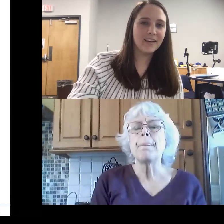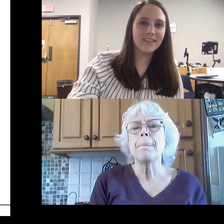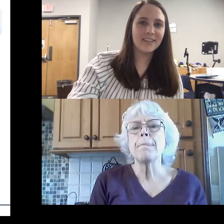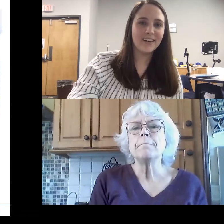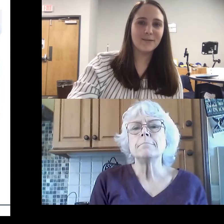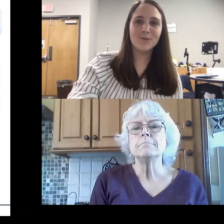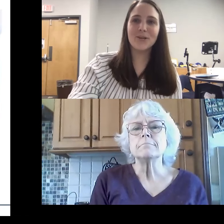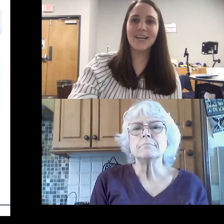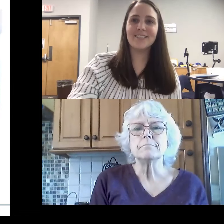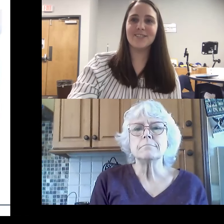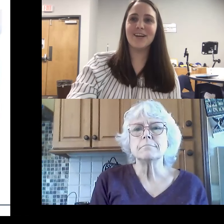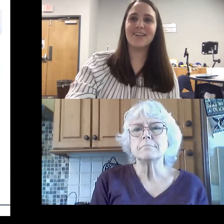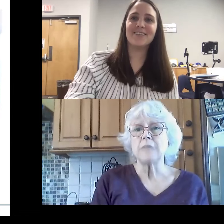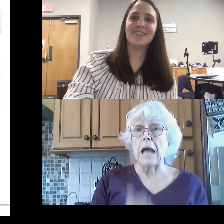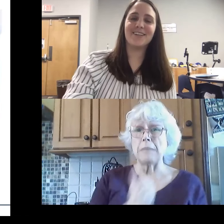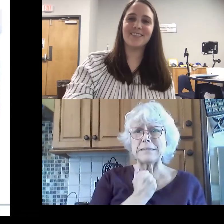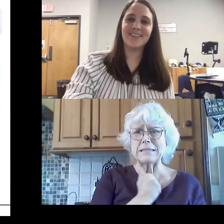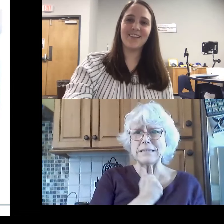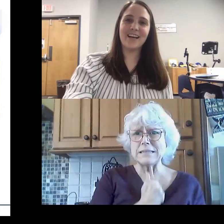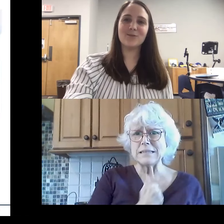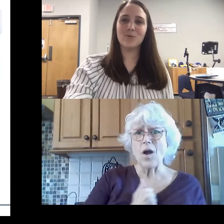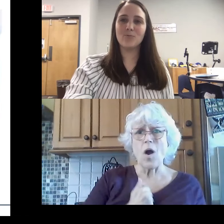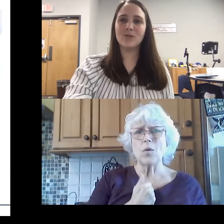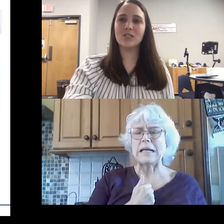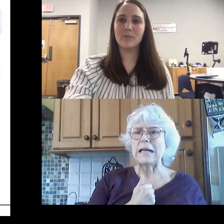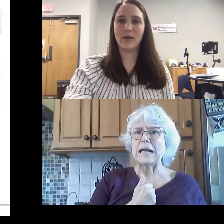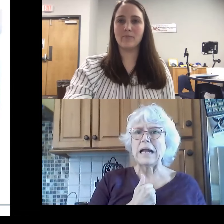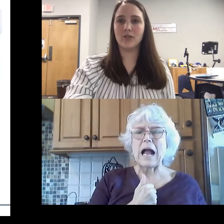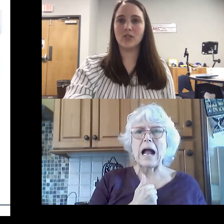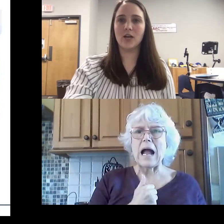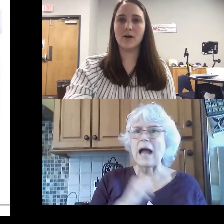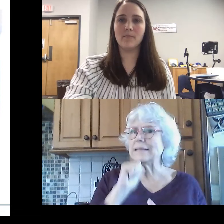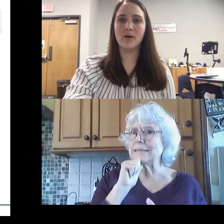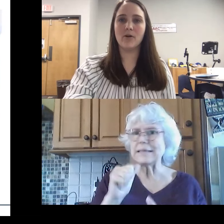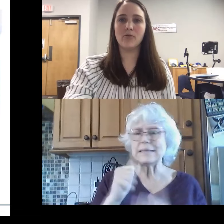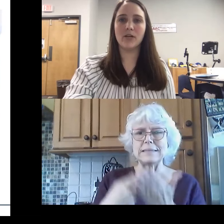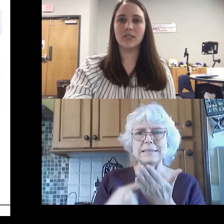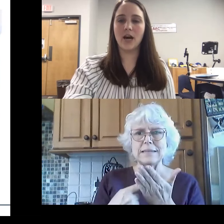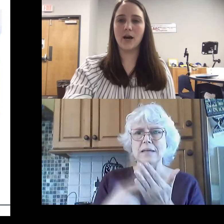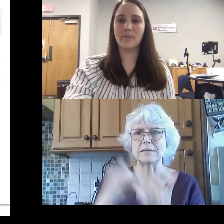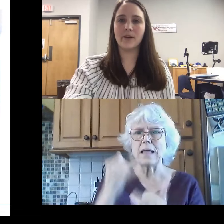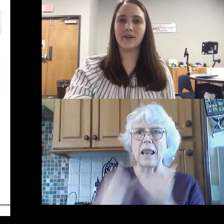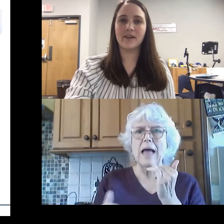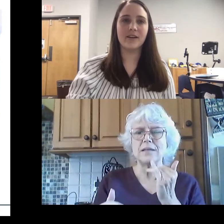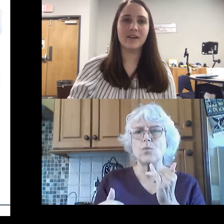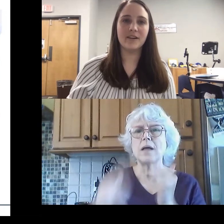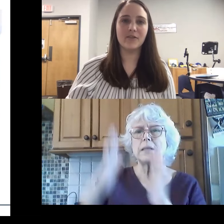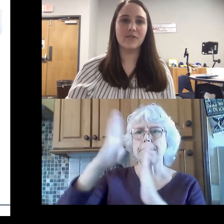And I am sorry I did not discuss the last one, which is the paintbrush on the top.